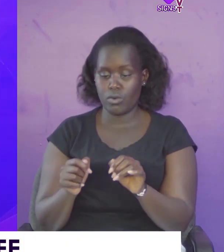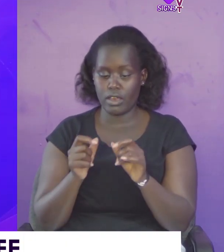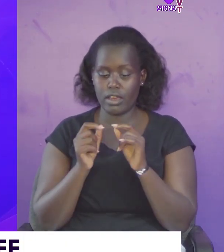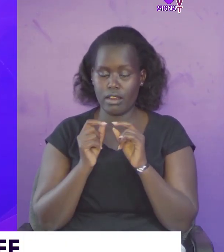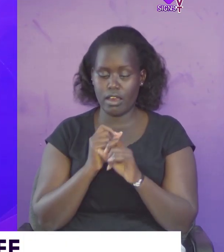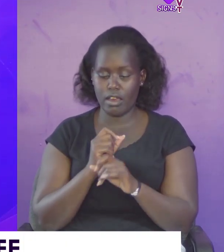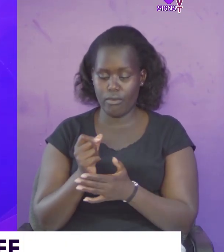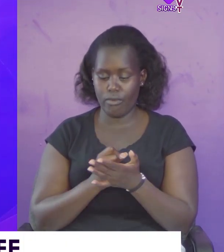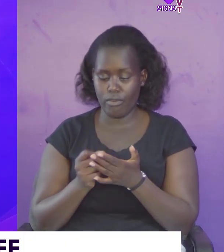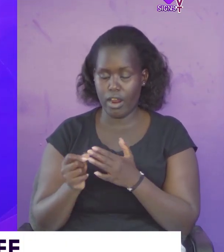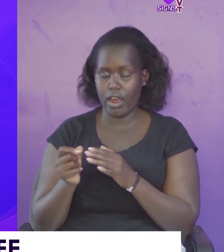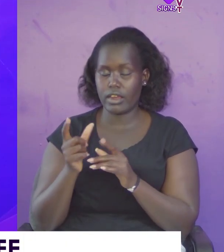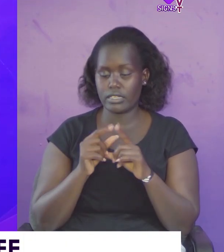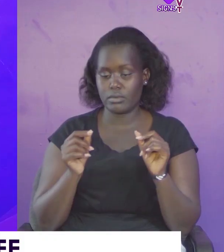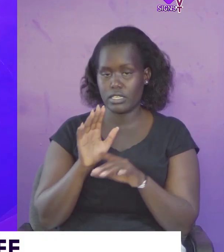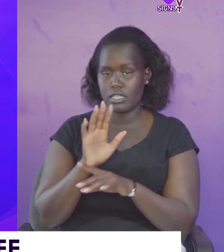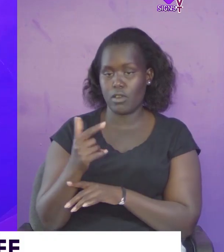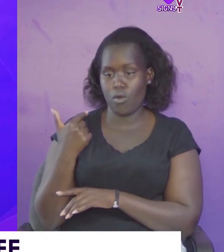on